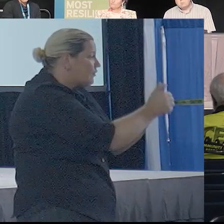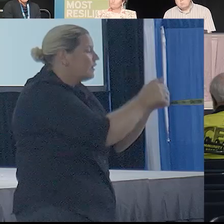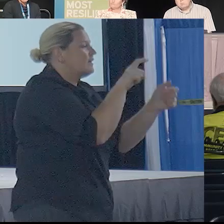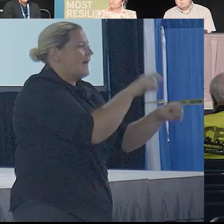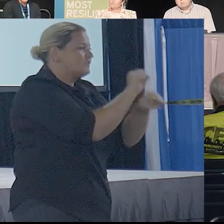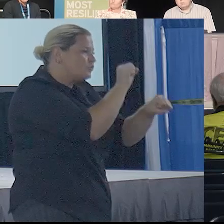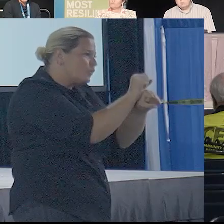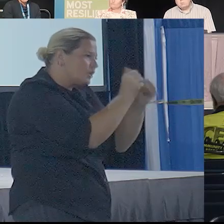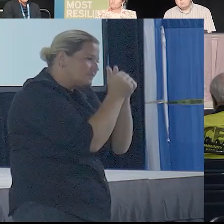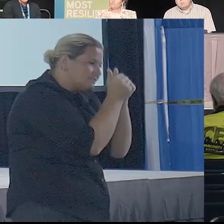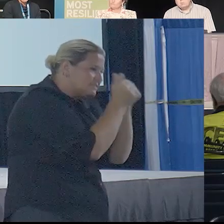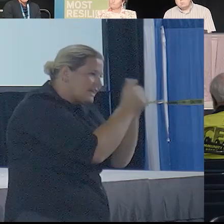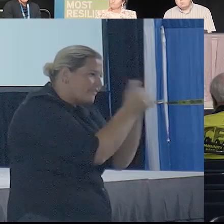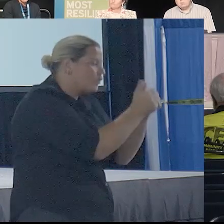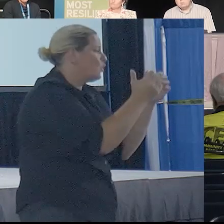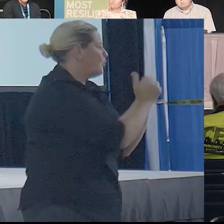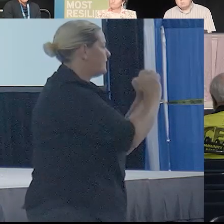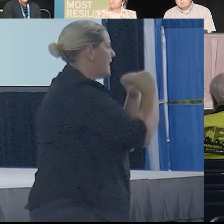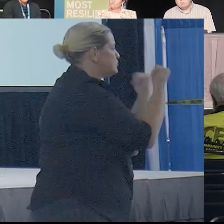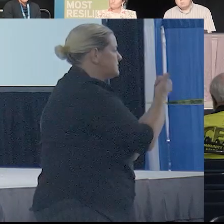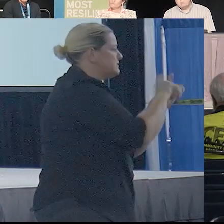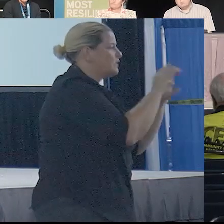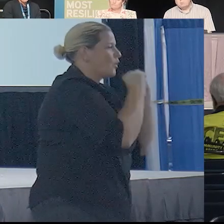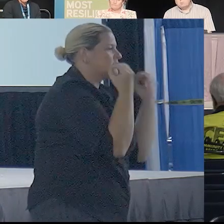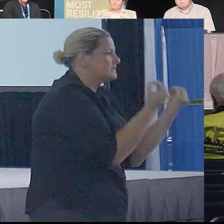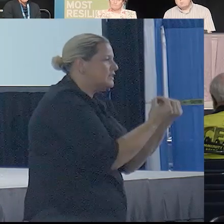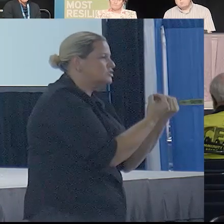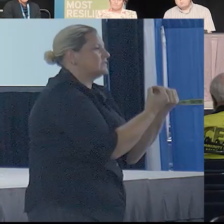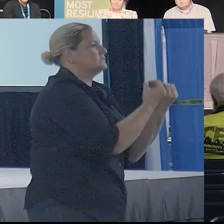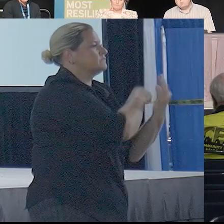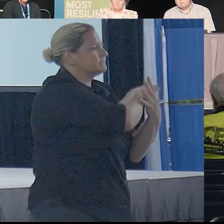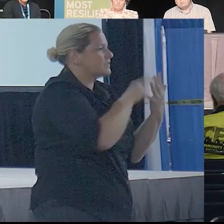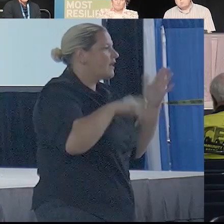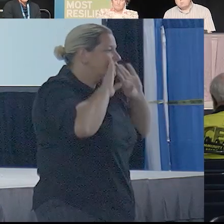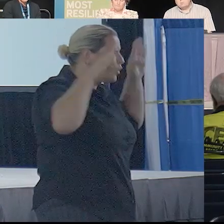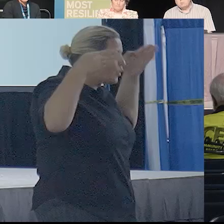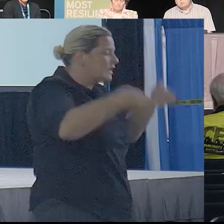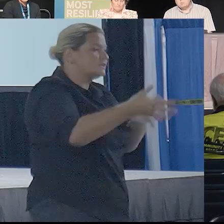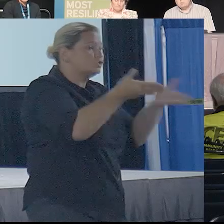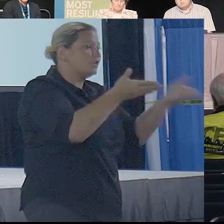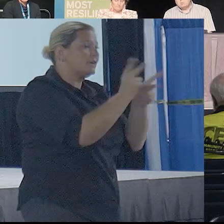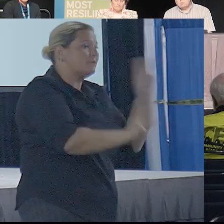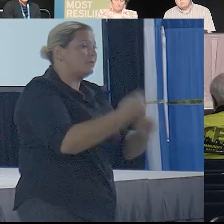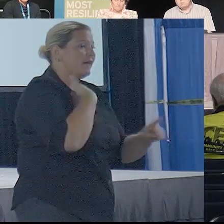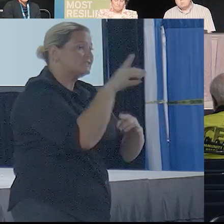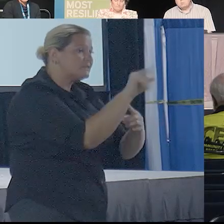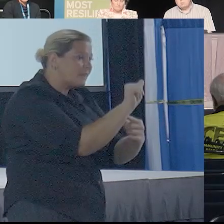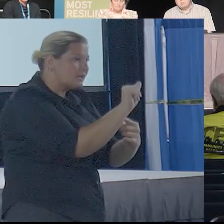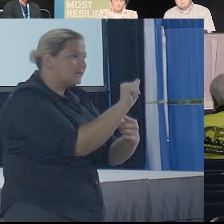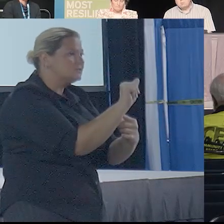the agencies and organizations that are focused on serving people with disabilities in case